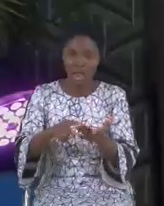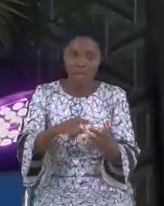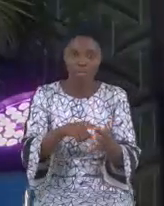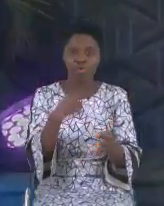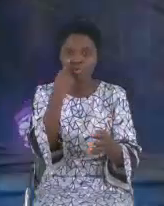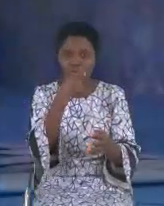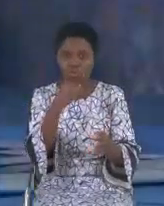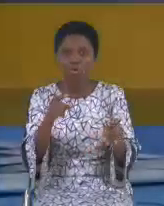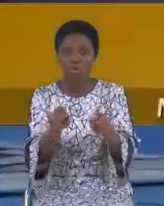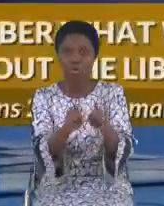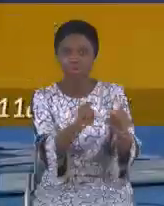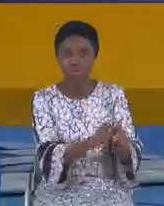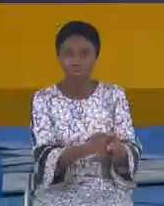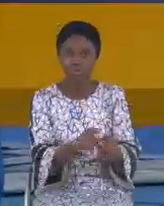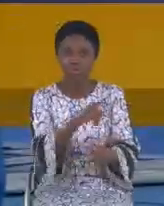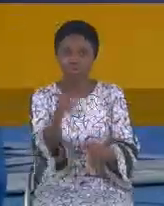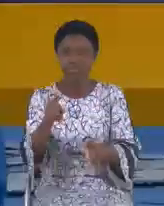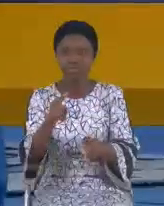also